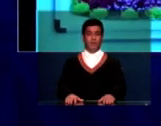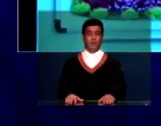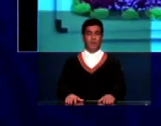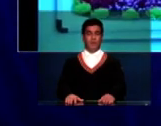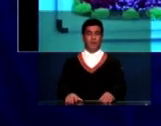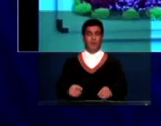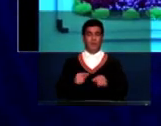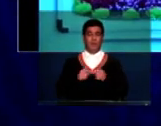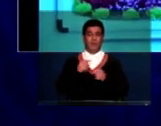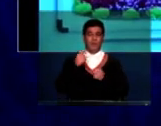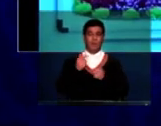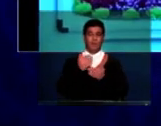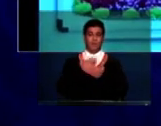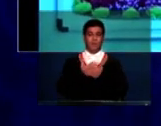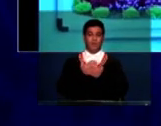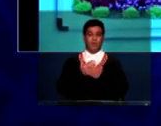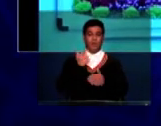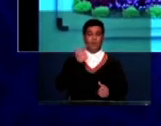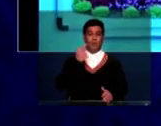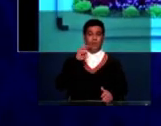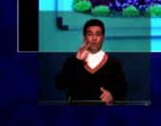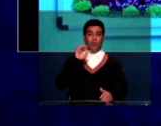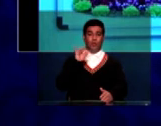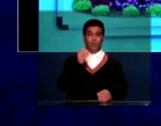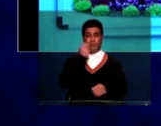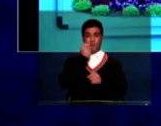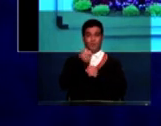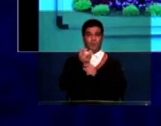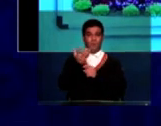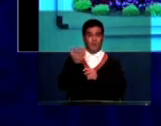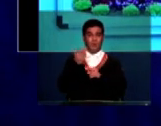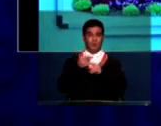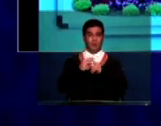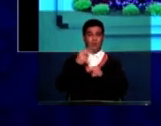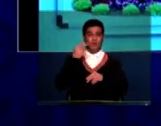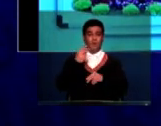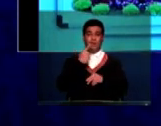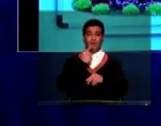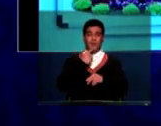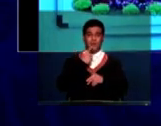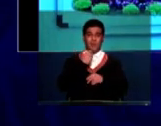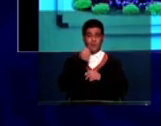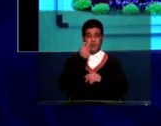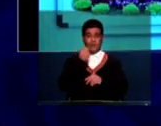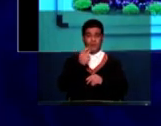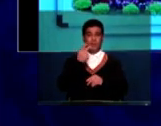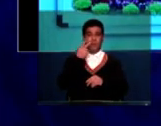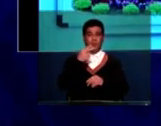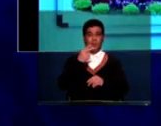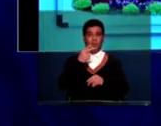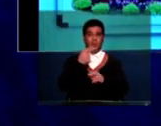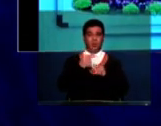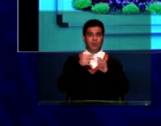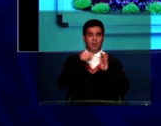Keyingi misolimizda gulzorda 20 ta qizil, 30 ta binafsha rang va 40